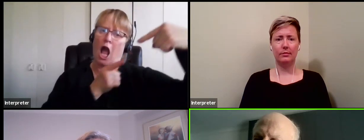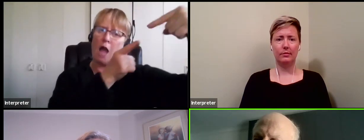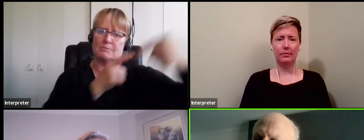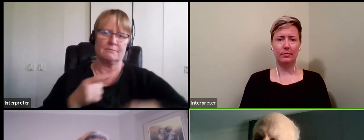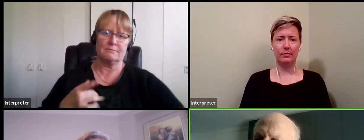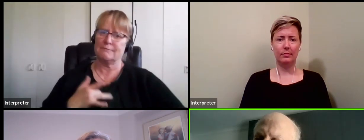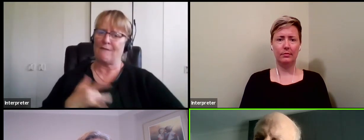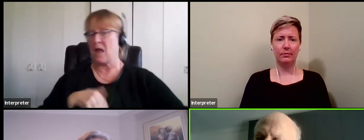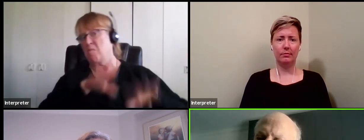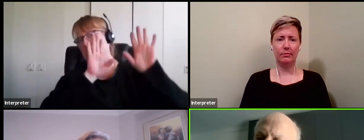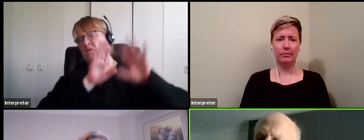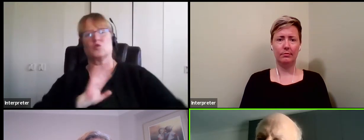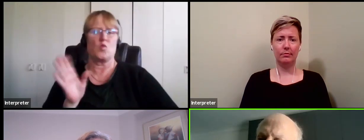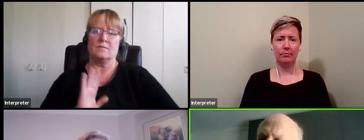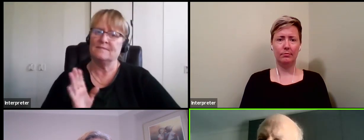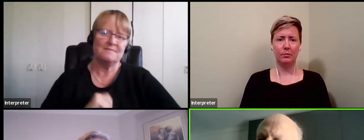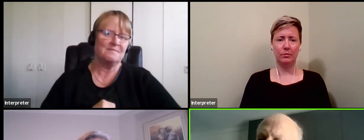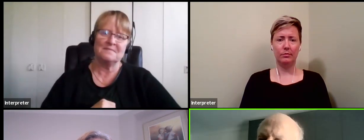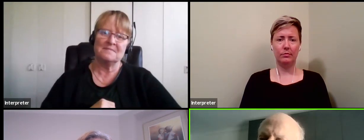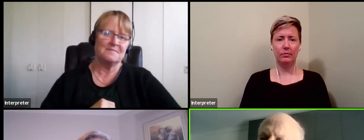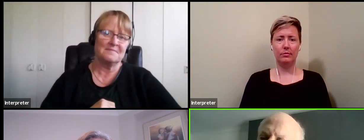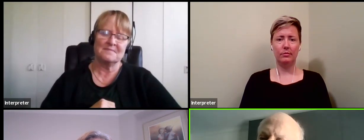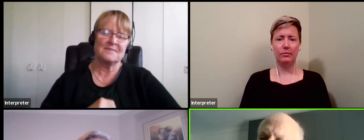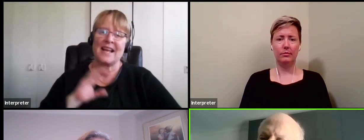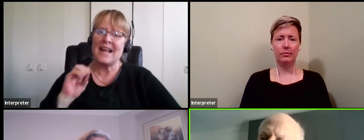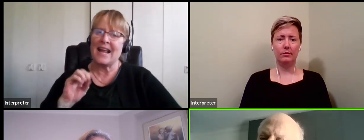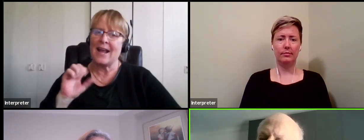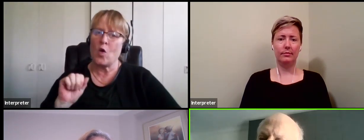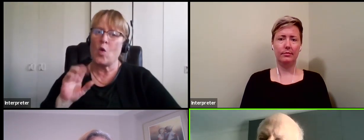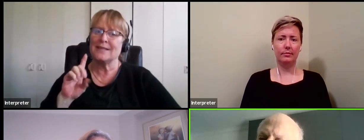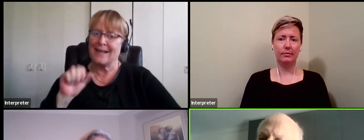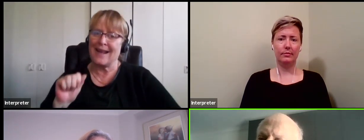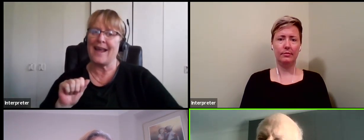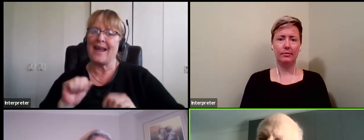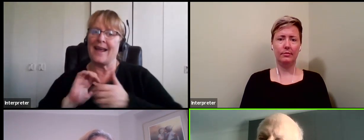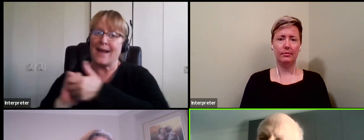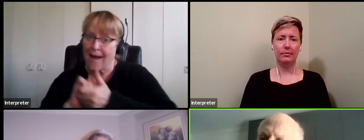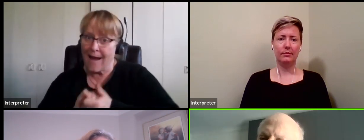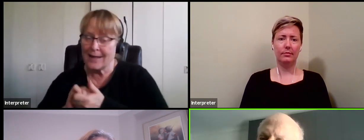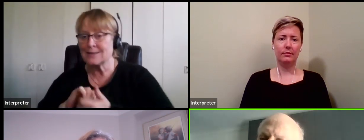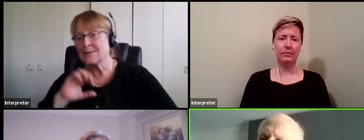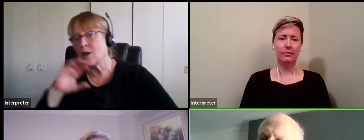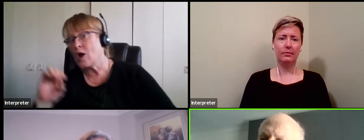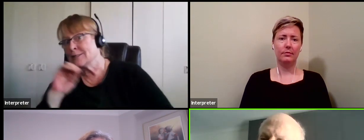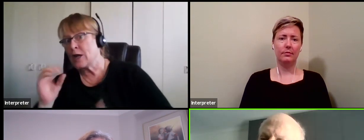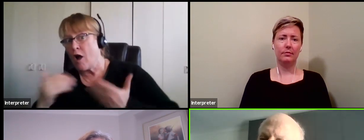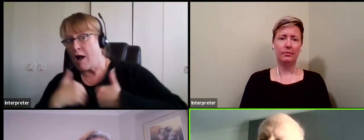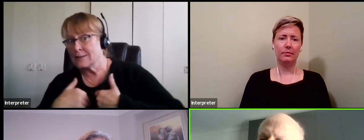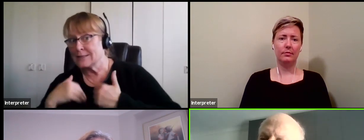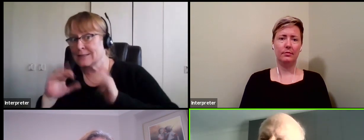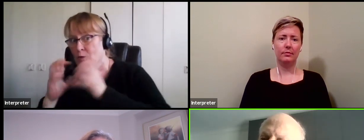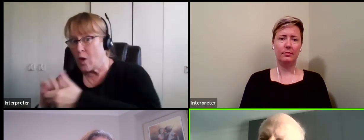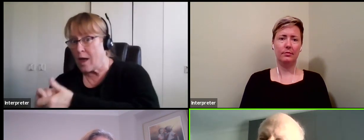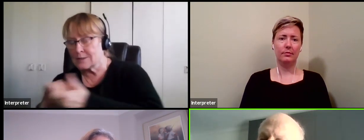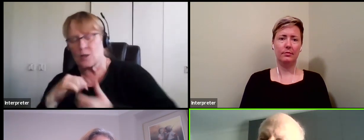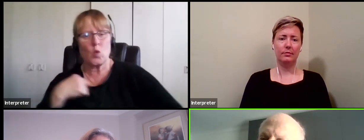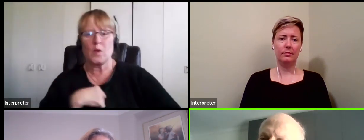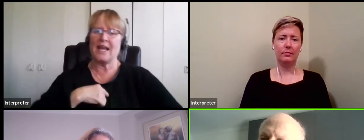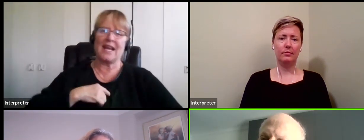If there's one thing about the AODA Alliance and the Ontario Autism Coalition, whether you say tenacity